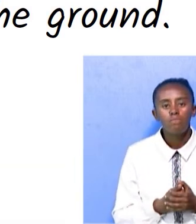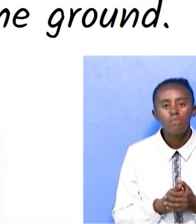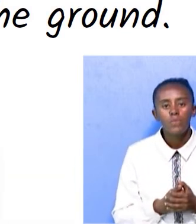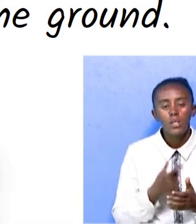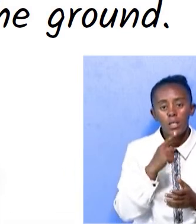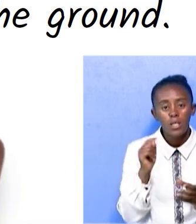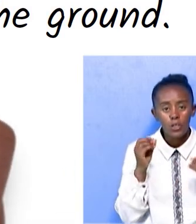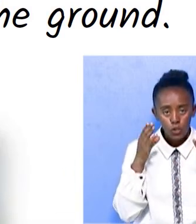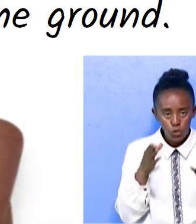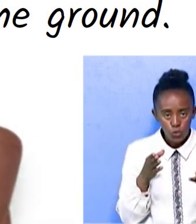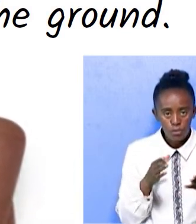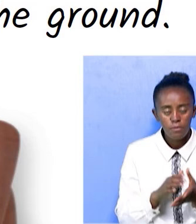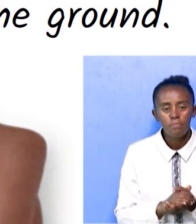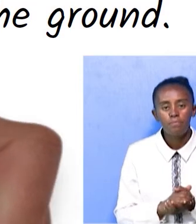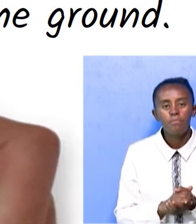teacher